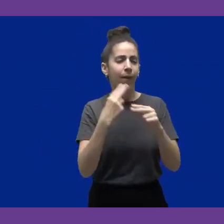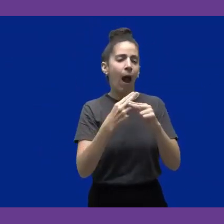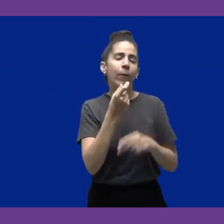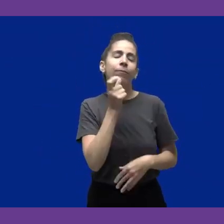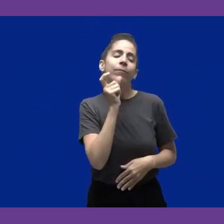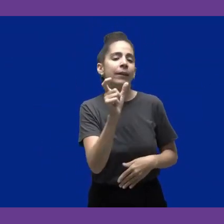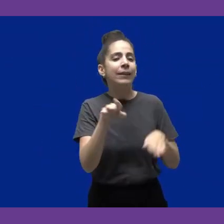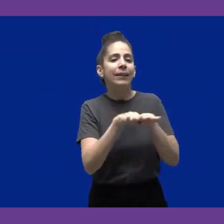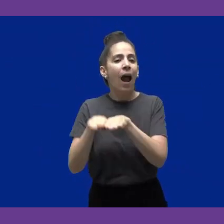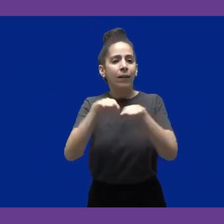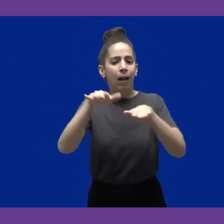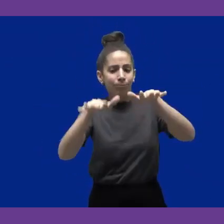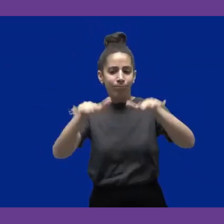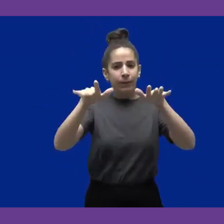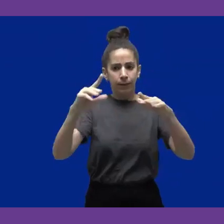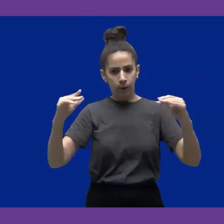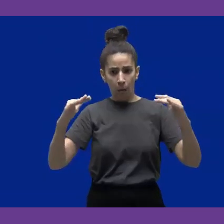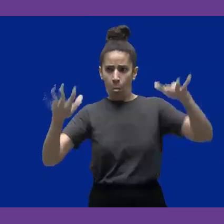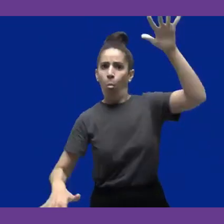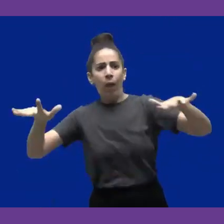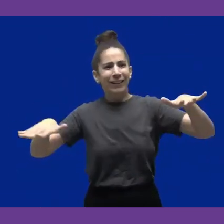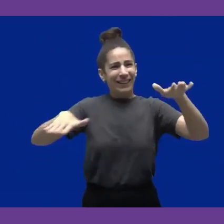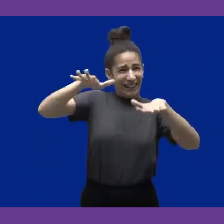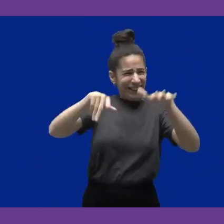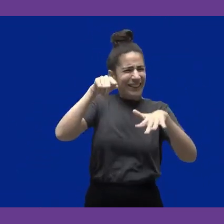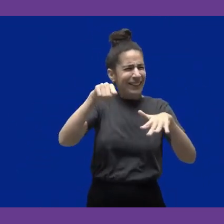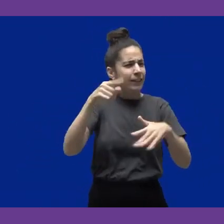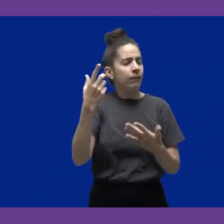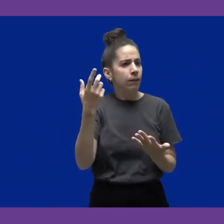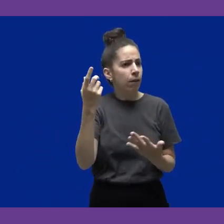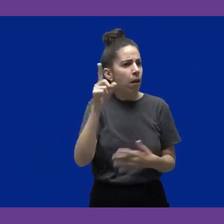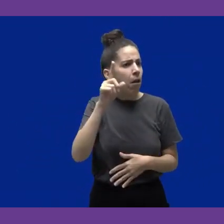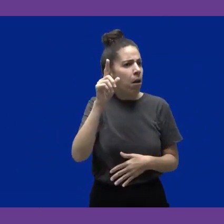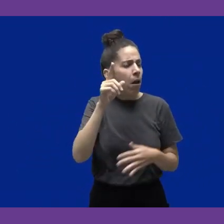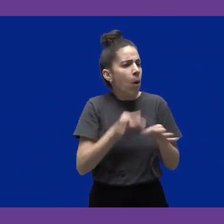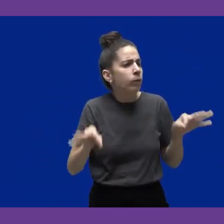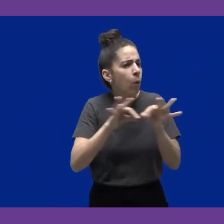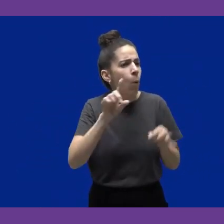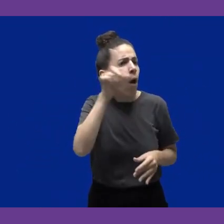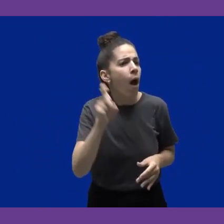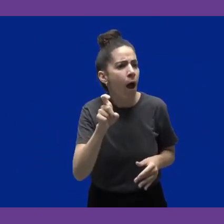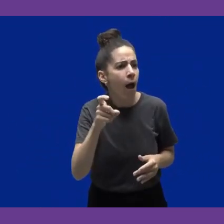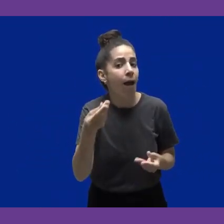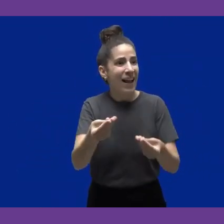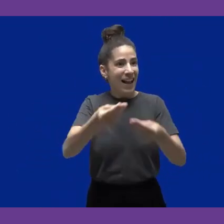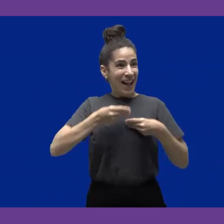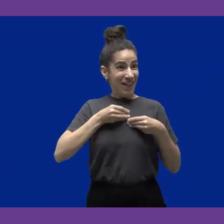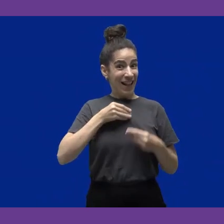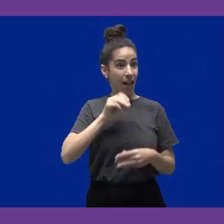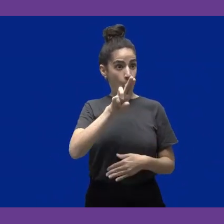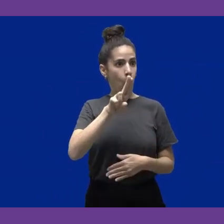the EU law, because the directive says some things, but it doesn't have a lot of detail. Sometimes it has, but